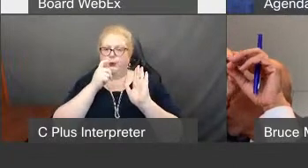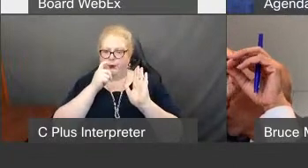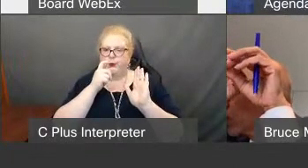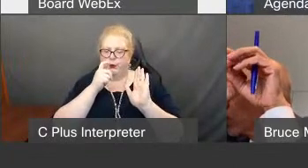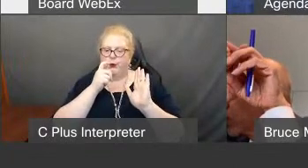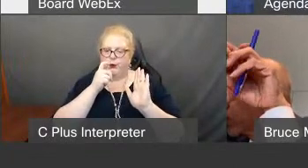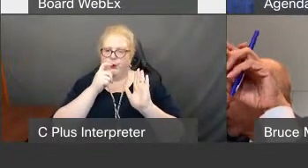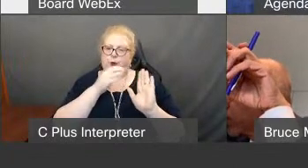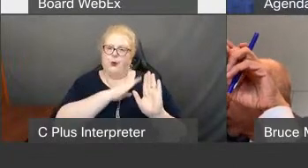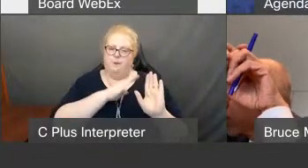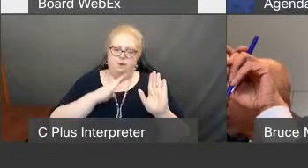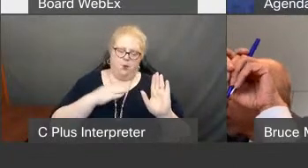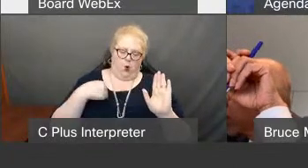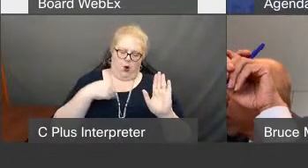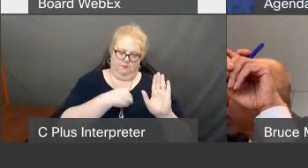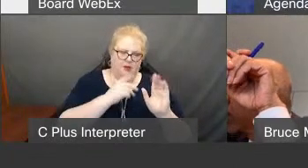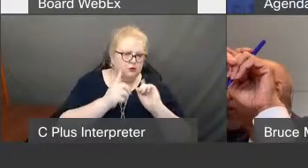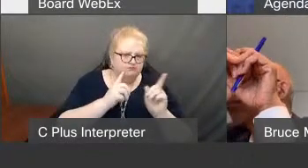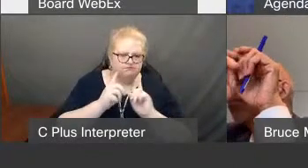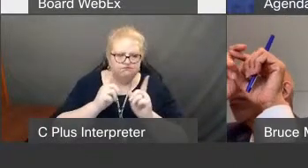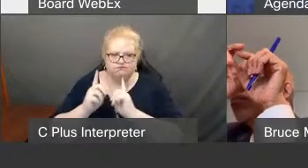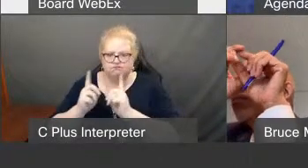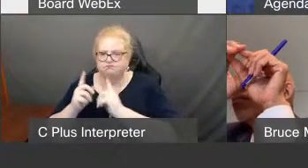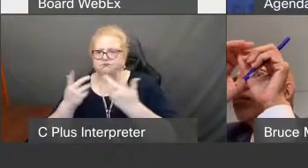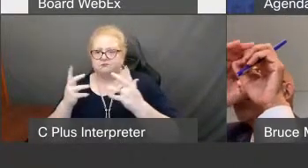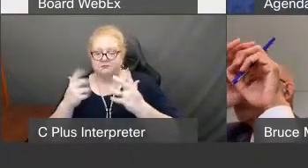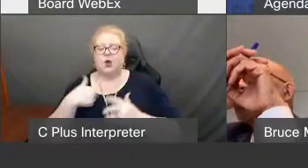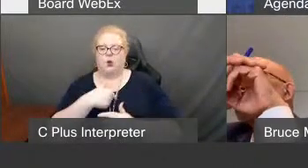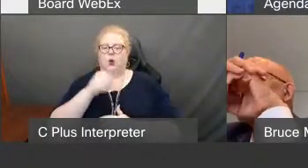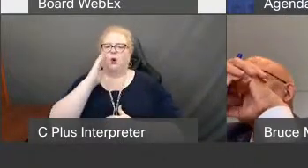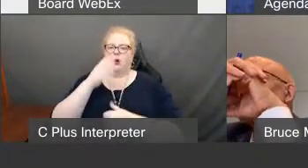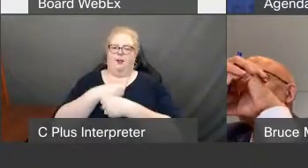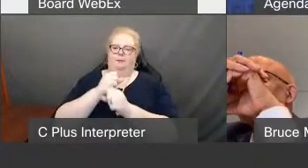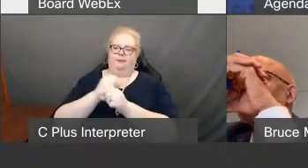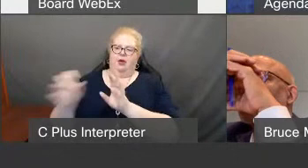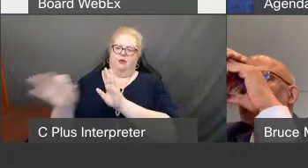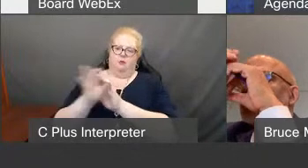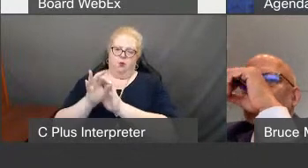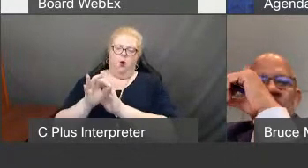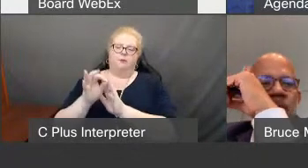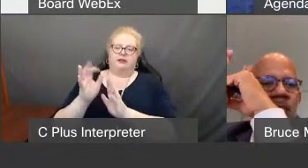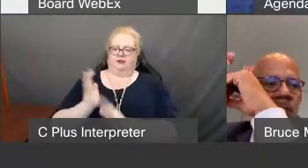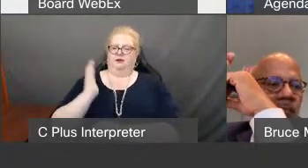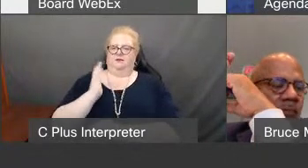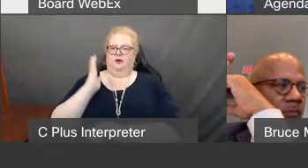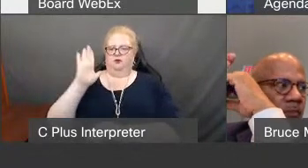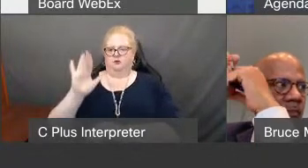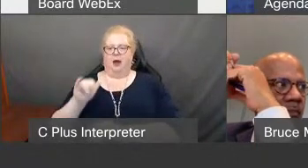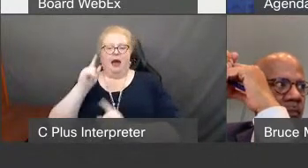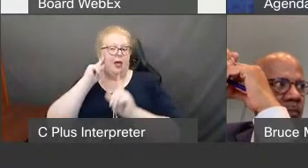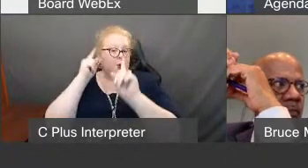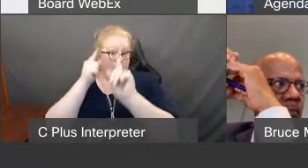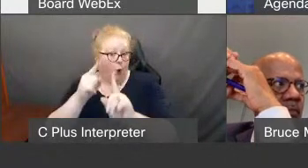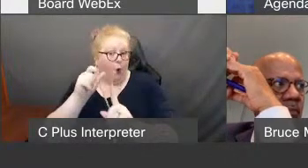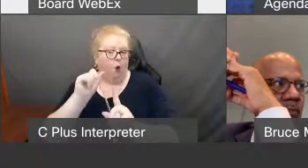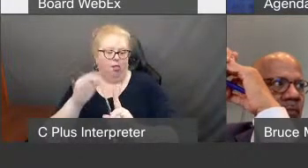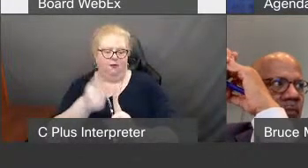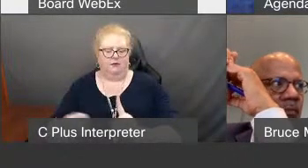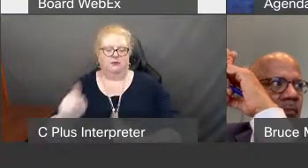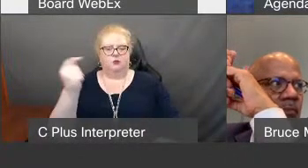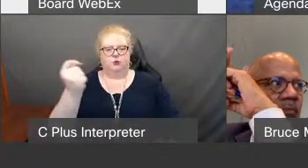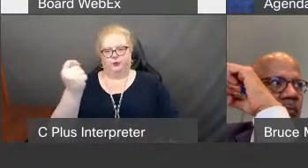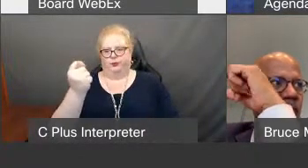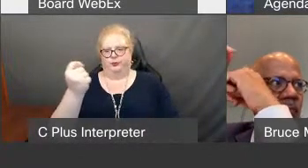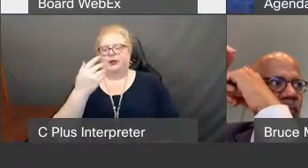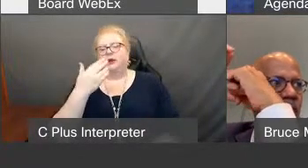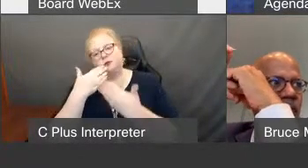board members and consulted, and we'll be making those appointments. The goal is to make those appointments by Tuesday. So thank you for that. And so